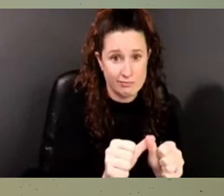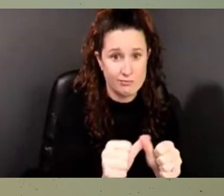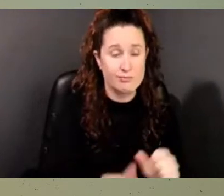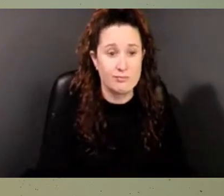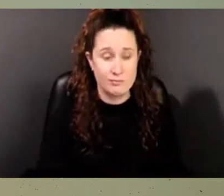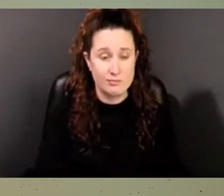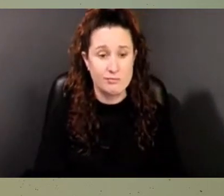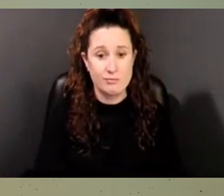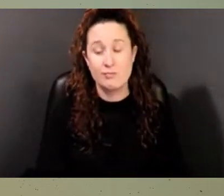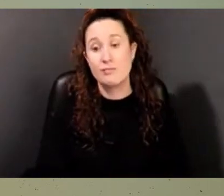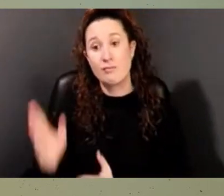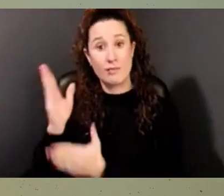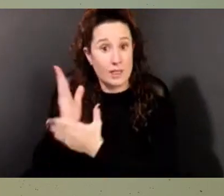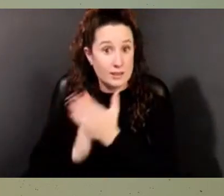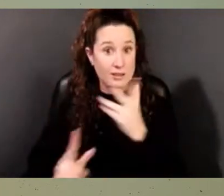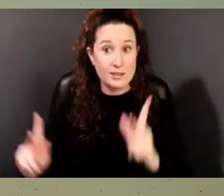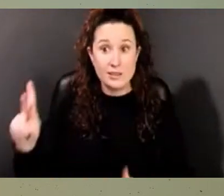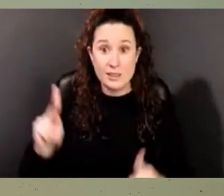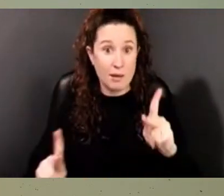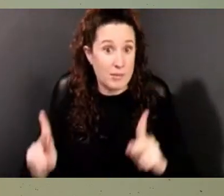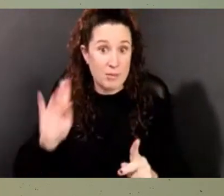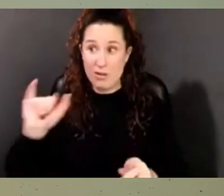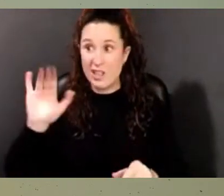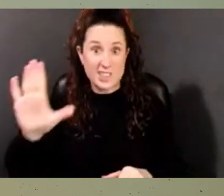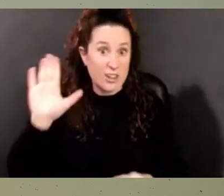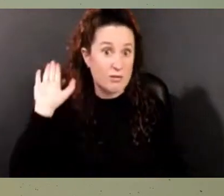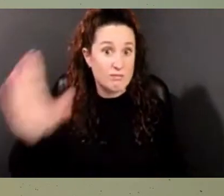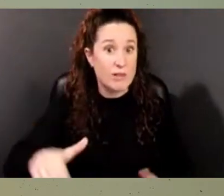For some people, that would have been a lifetime.